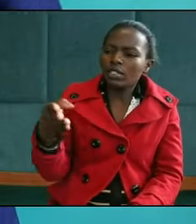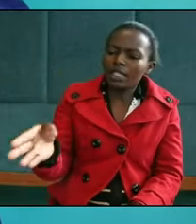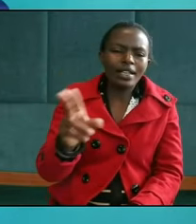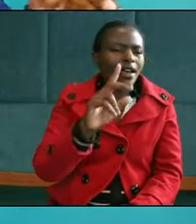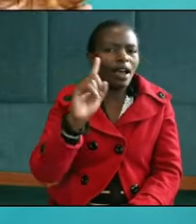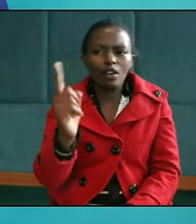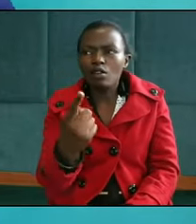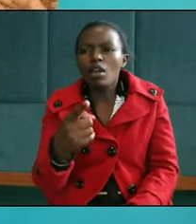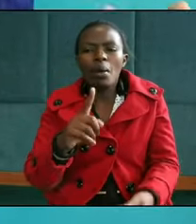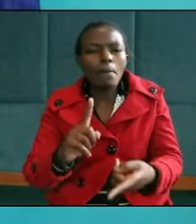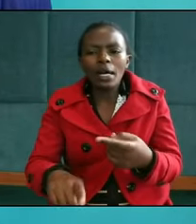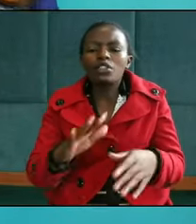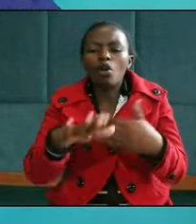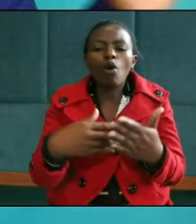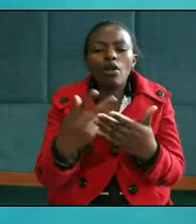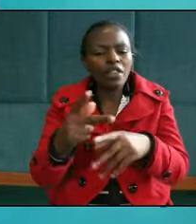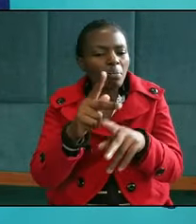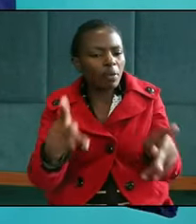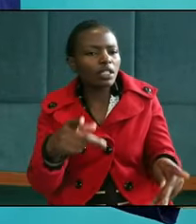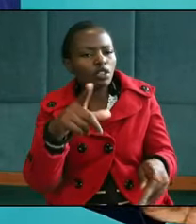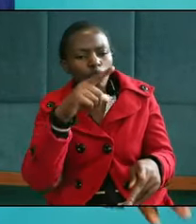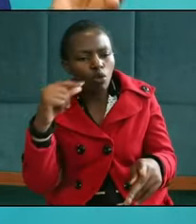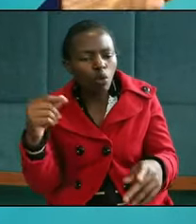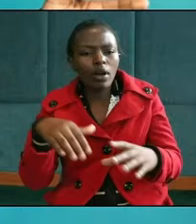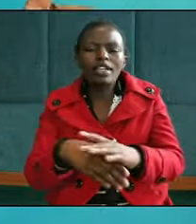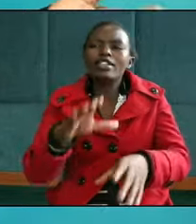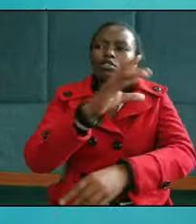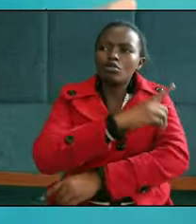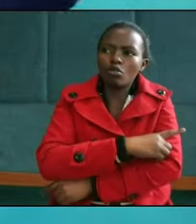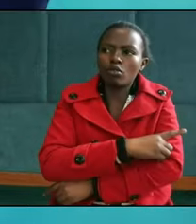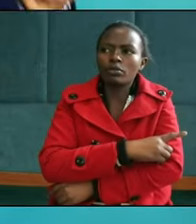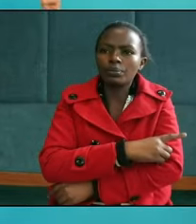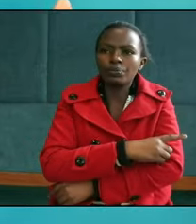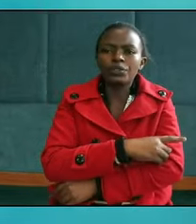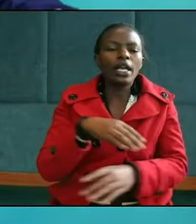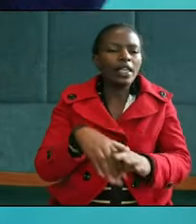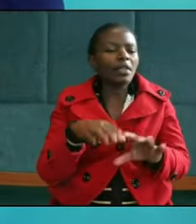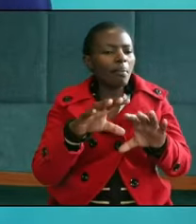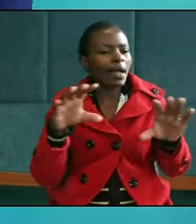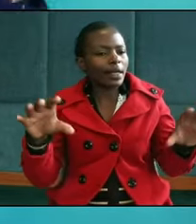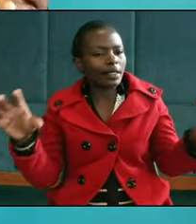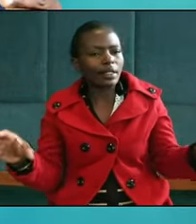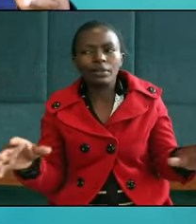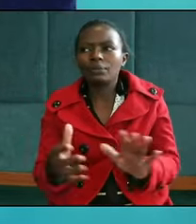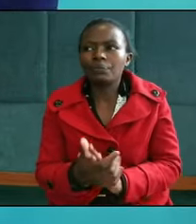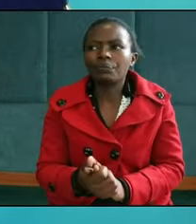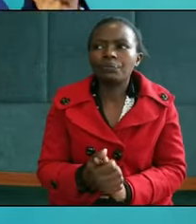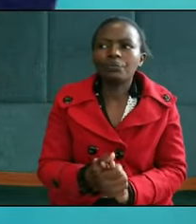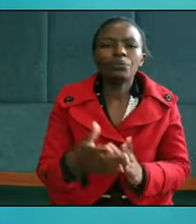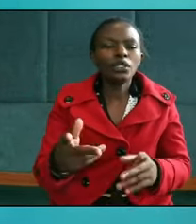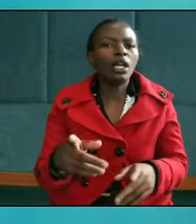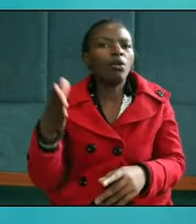but wherever you are, in school. Today, and this, by the way, people of God, there were times